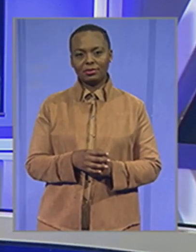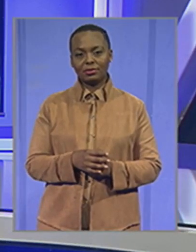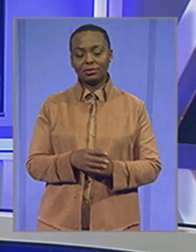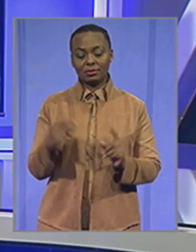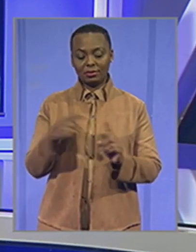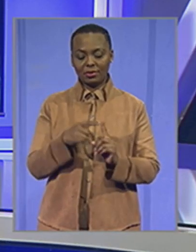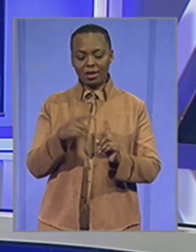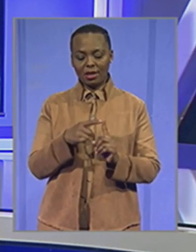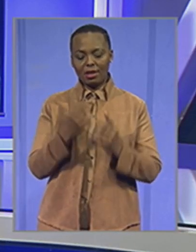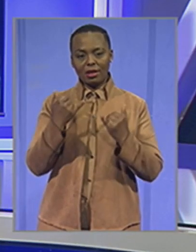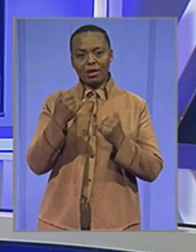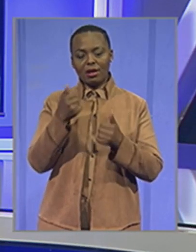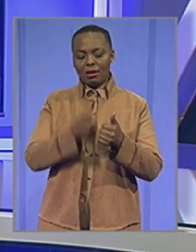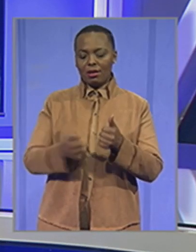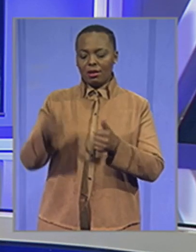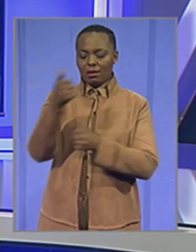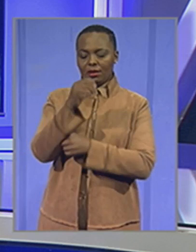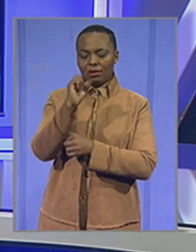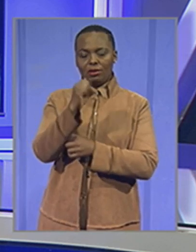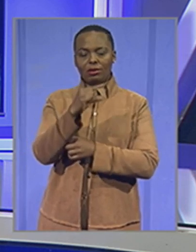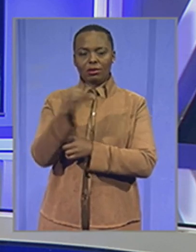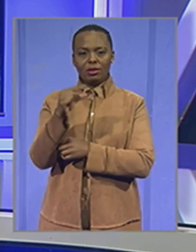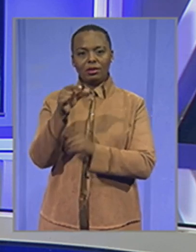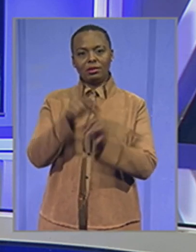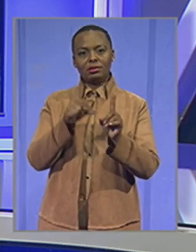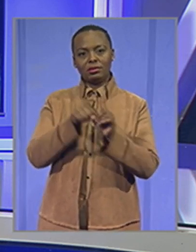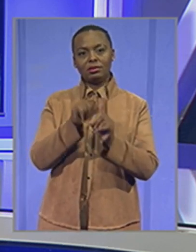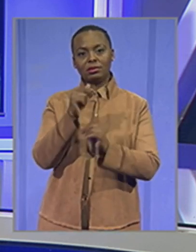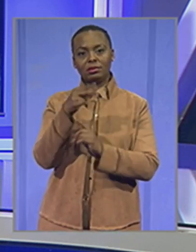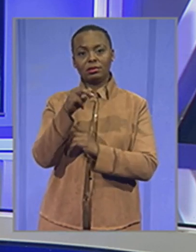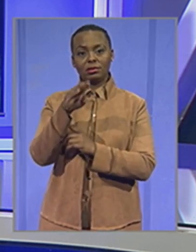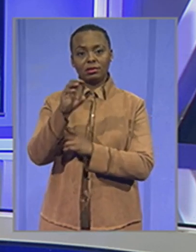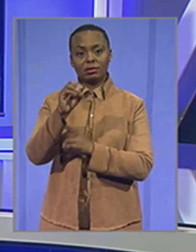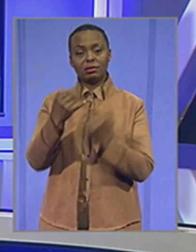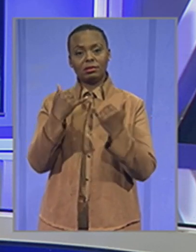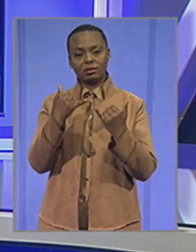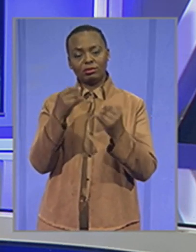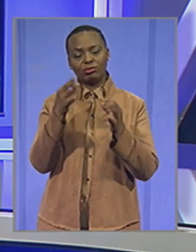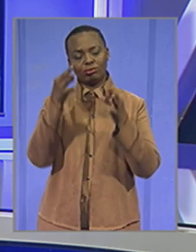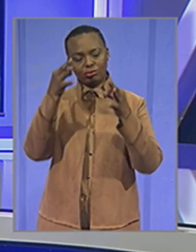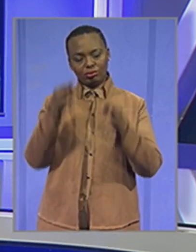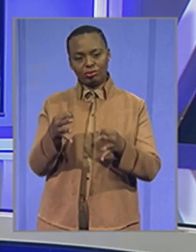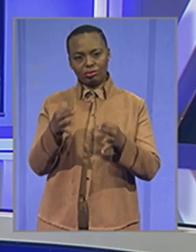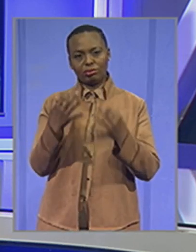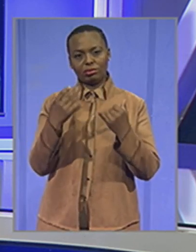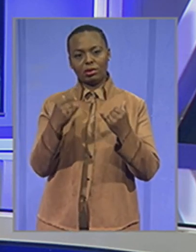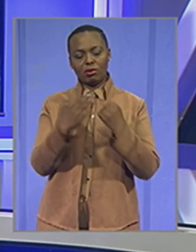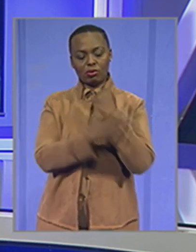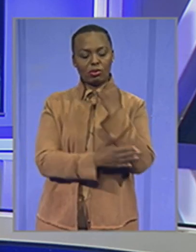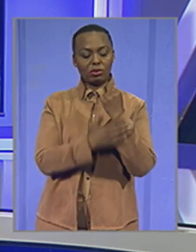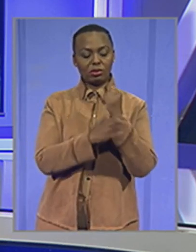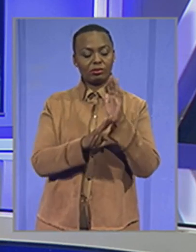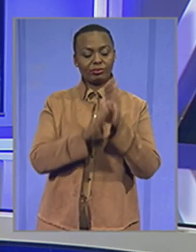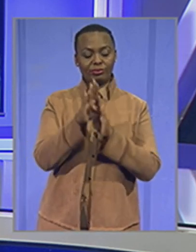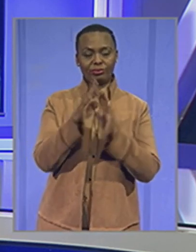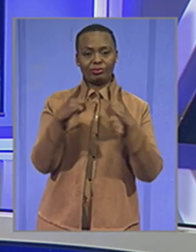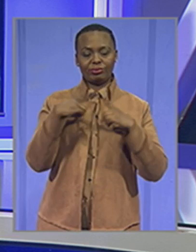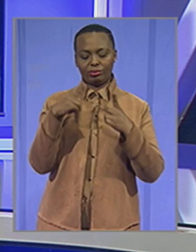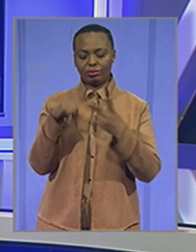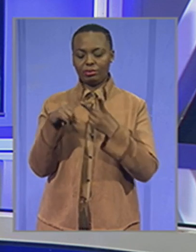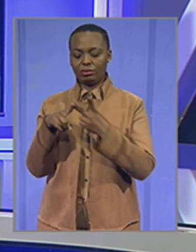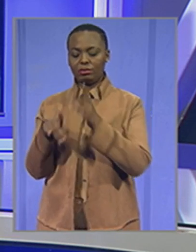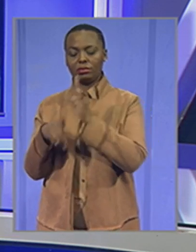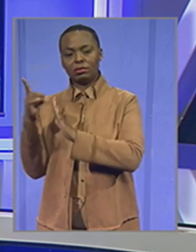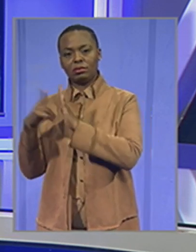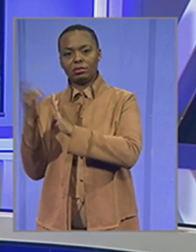Mokwaledi kakaretso wa ditšhabakopano Antonio Guterres o ikuetse gore tumelano ya semmuso gare ga dinaga tse di humileng le tse di humanegileng e